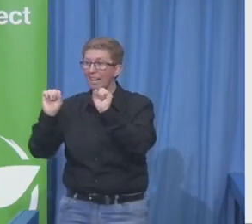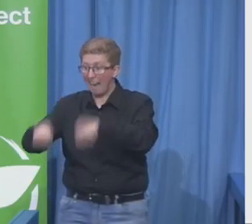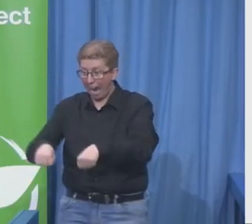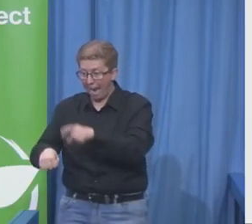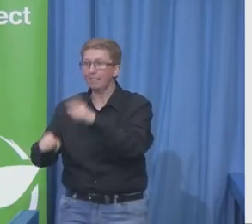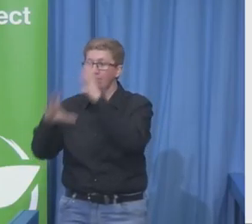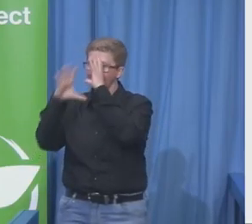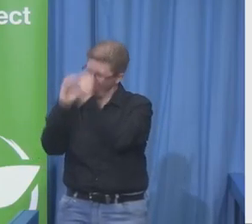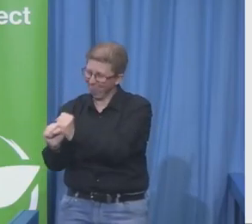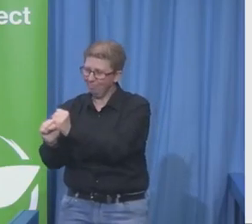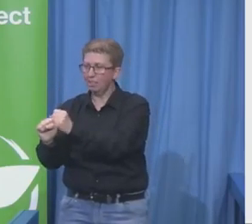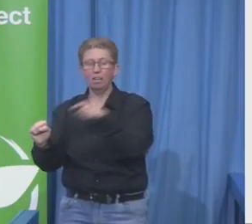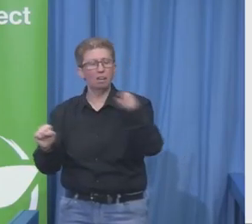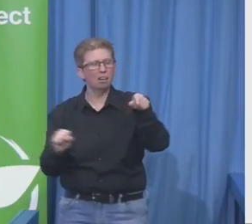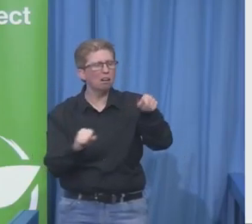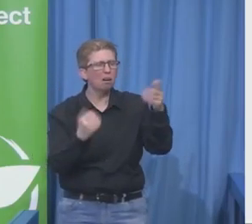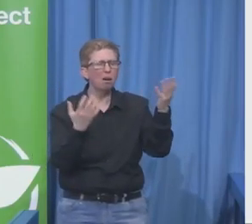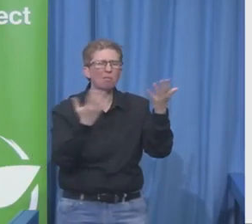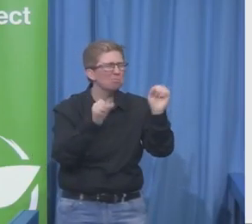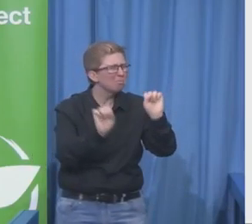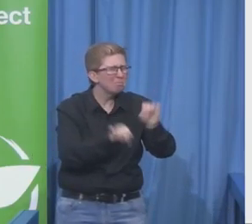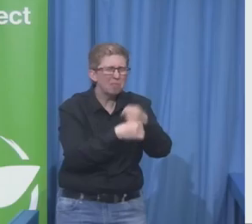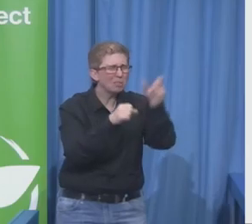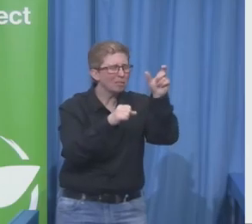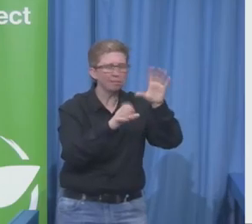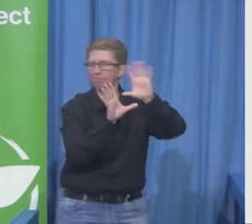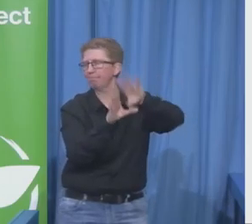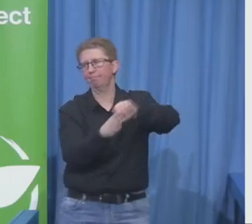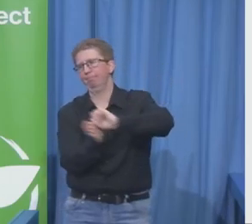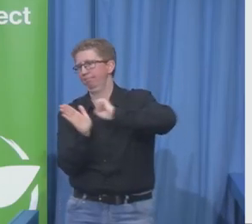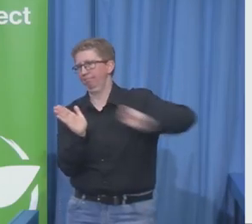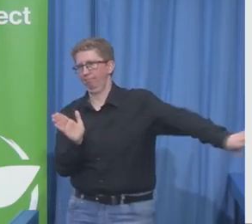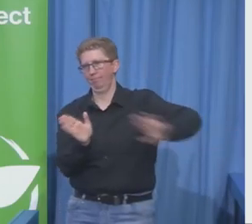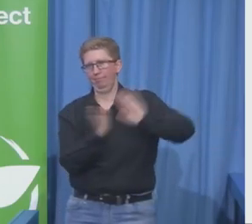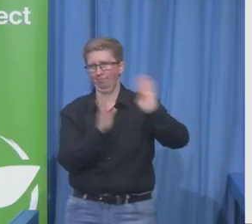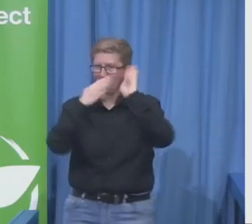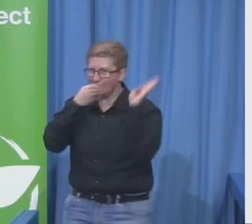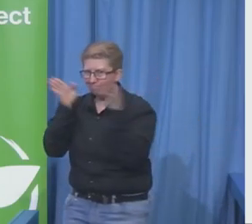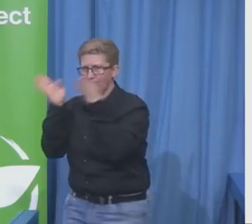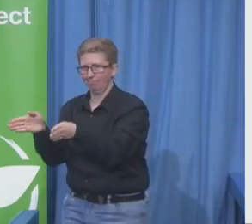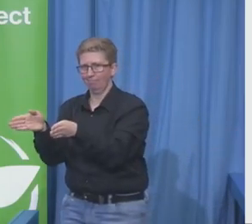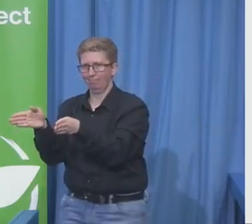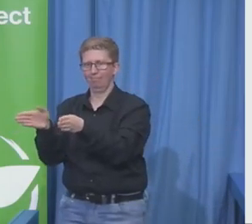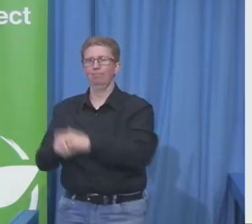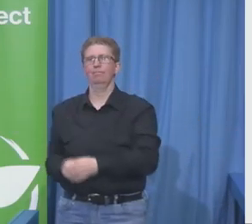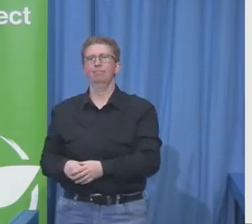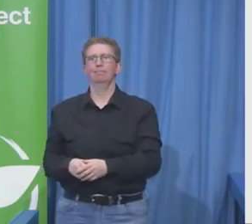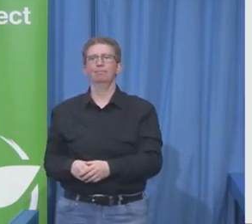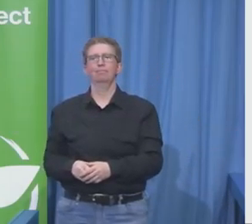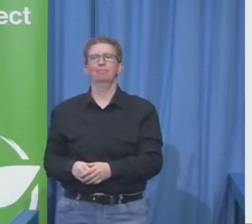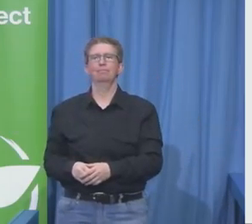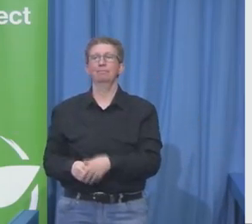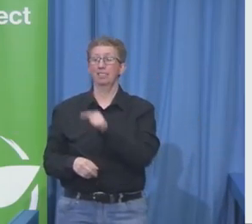Business can only be as successful as the teams are that drive